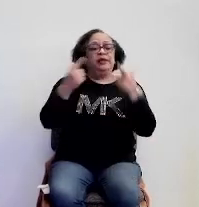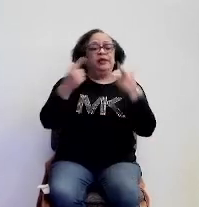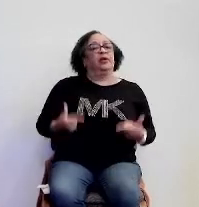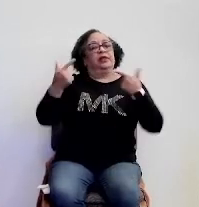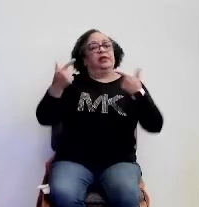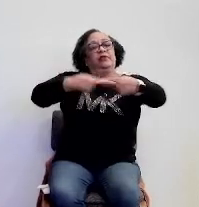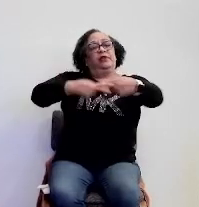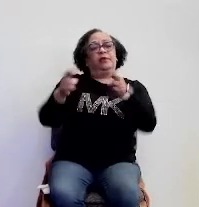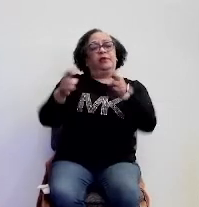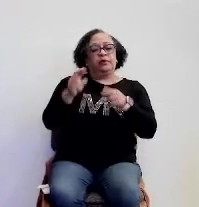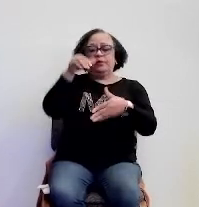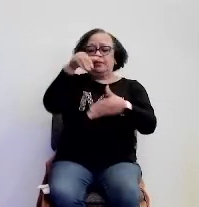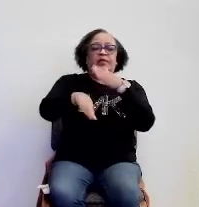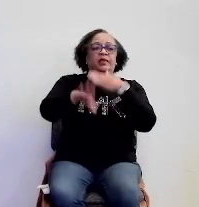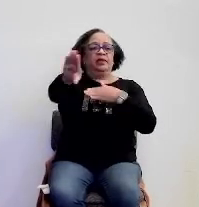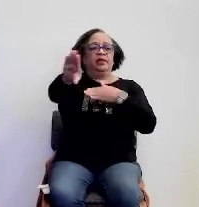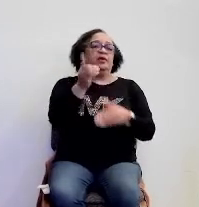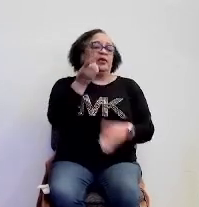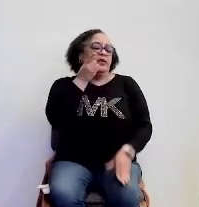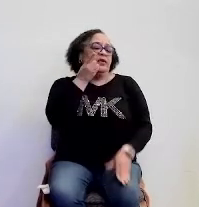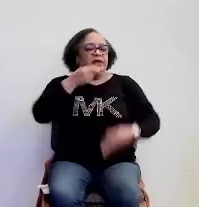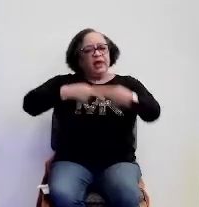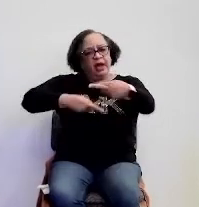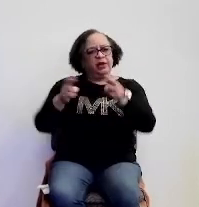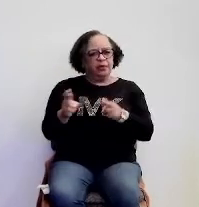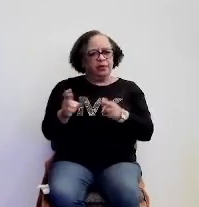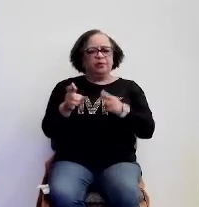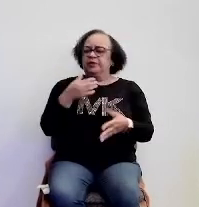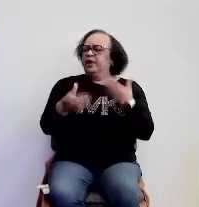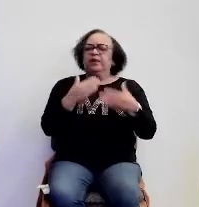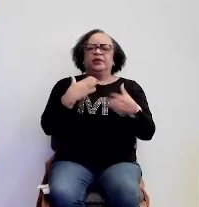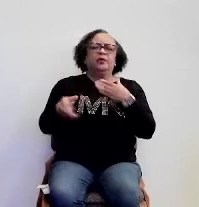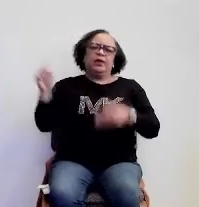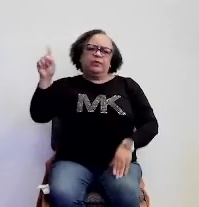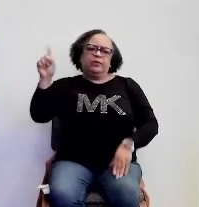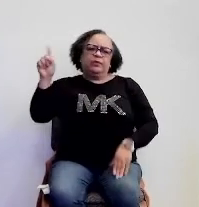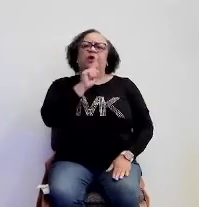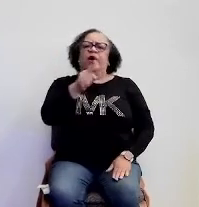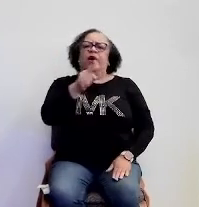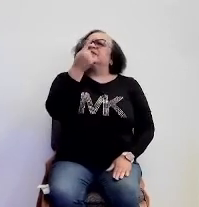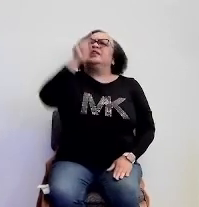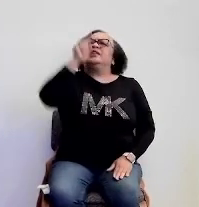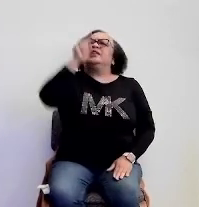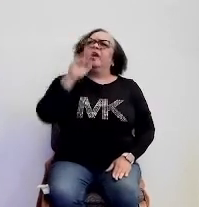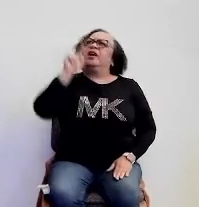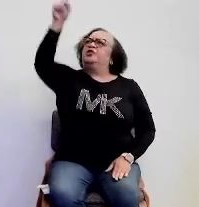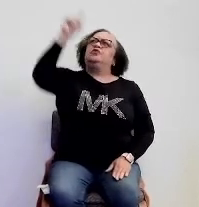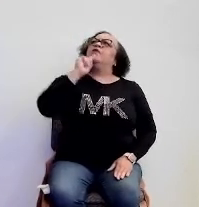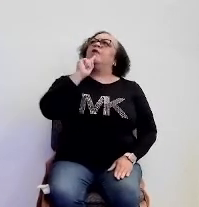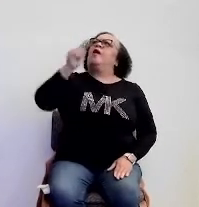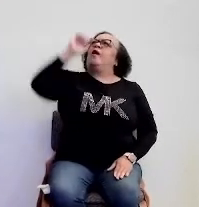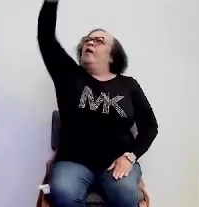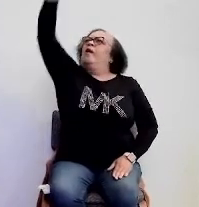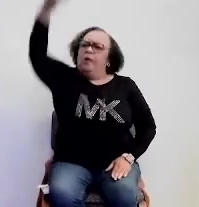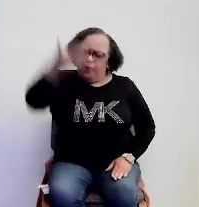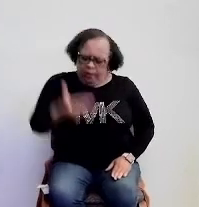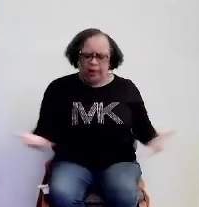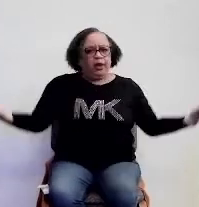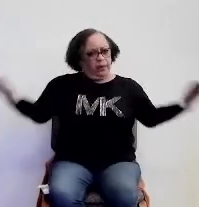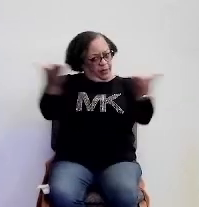basement, wherever you are to tell them, say, God, you are welcome here. Come on, from the depths of your being, tell them, say, God, you are welcome